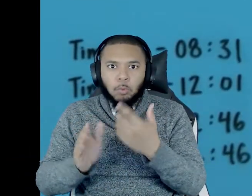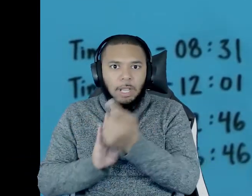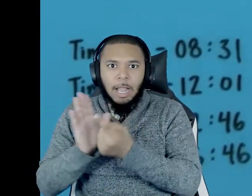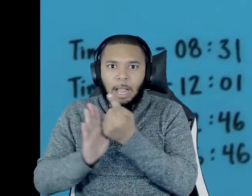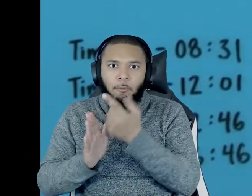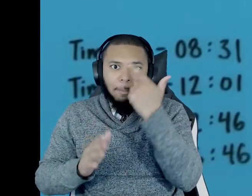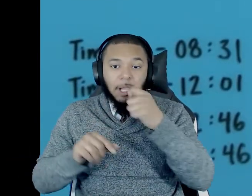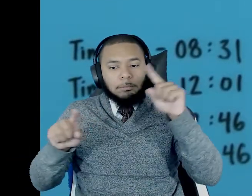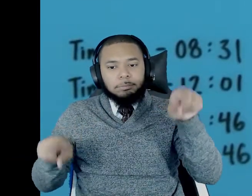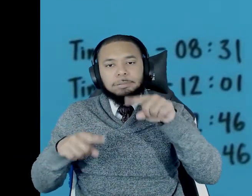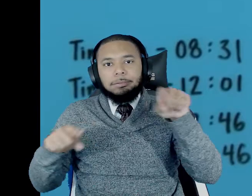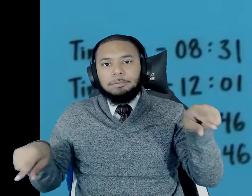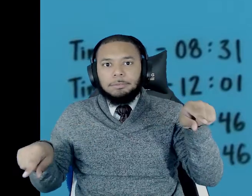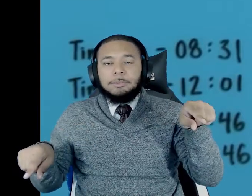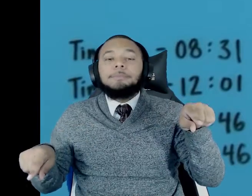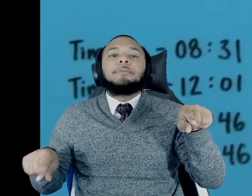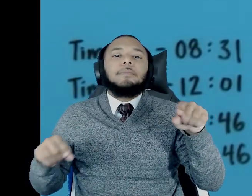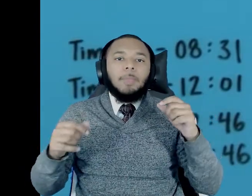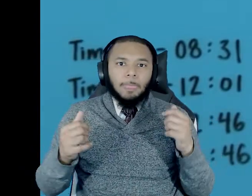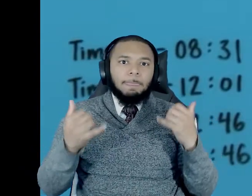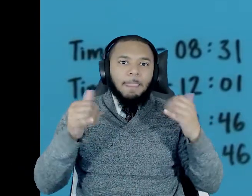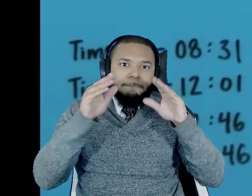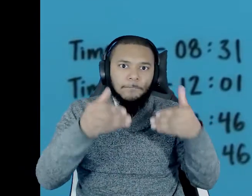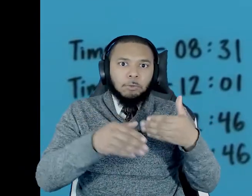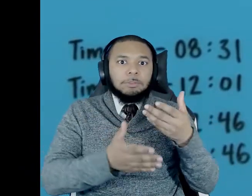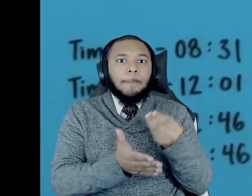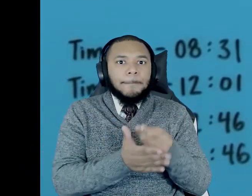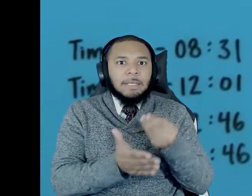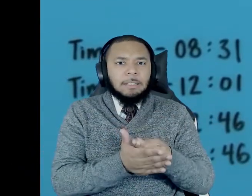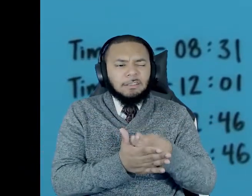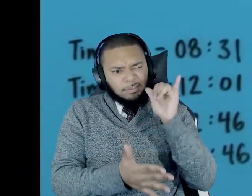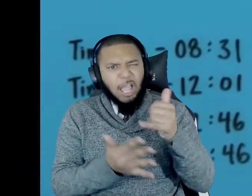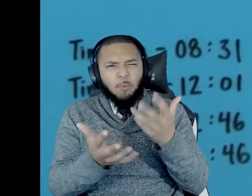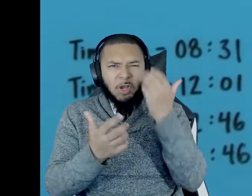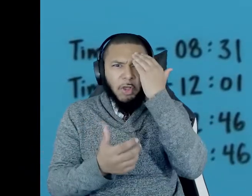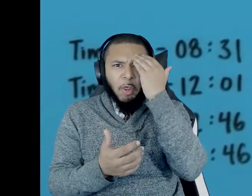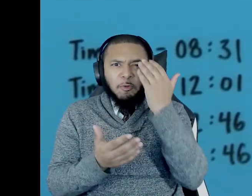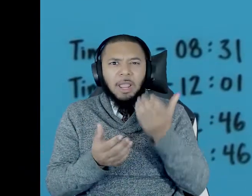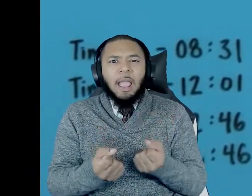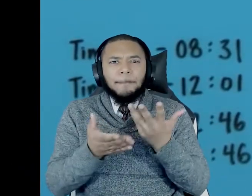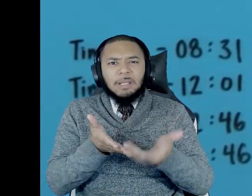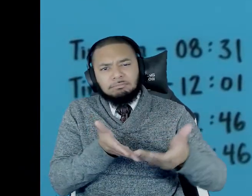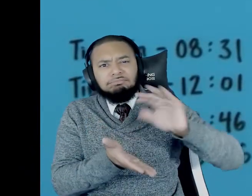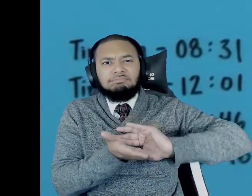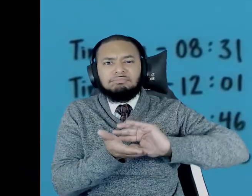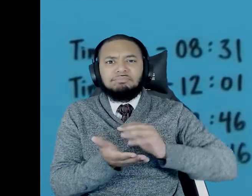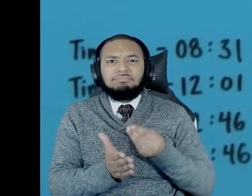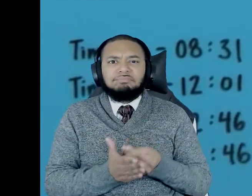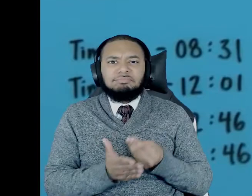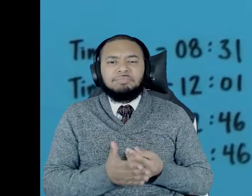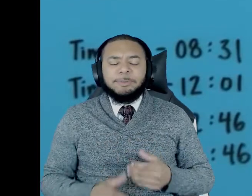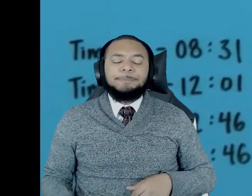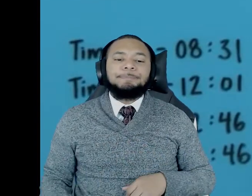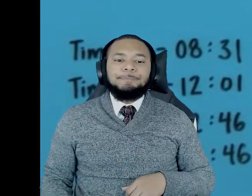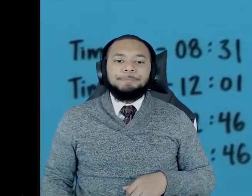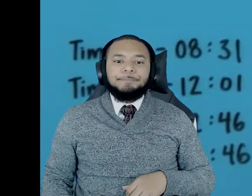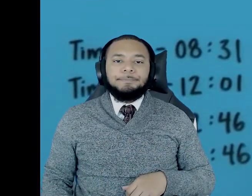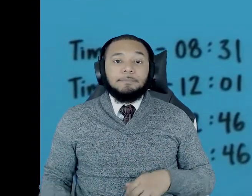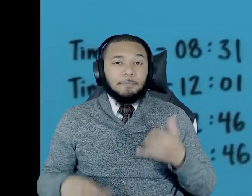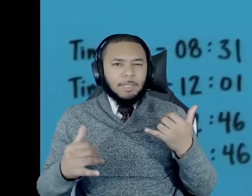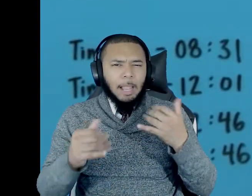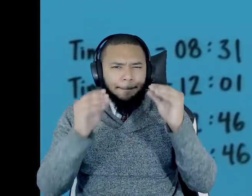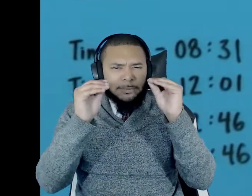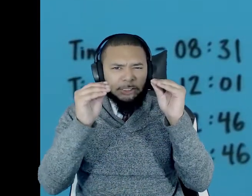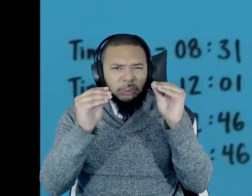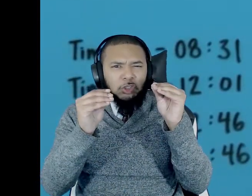Like, how much money did we make? 15 times 12. All right, so what I'm going to do is teach you a really cool mental math trick